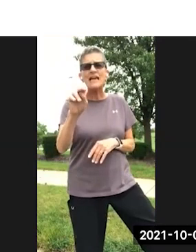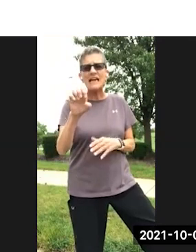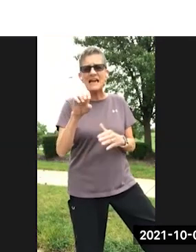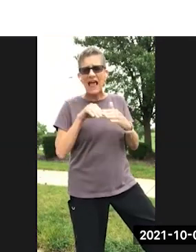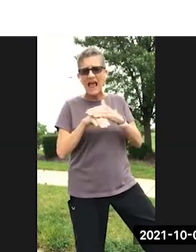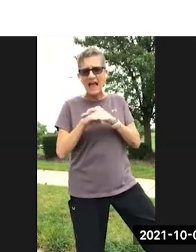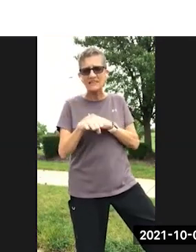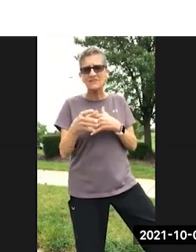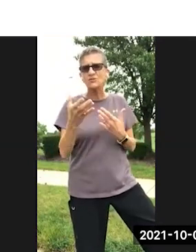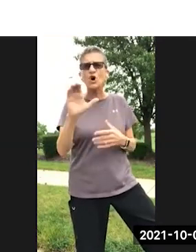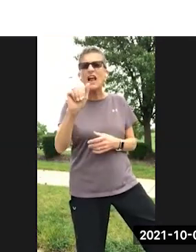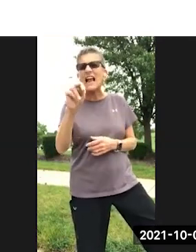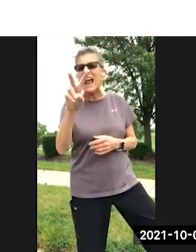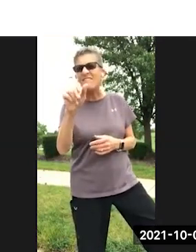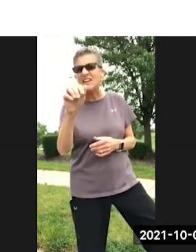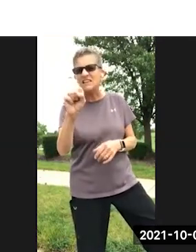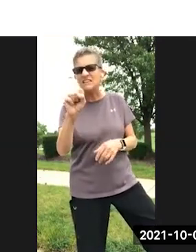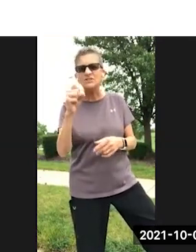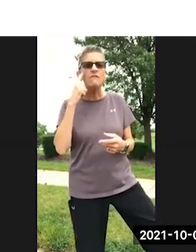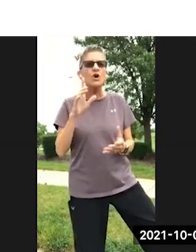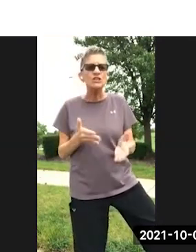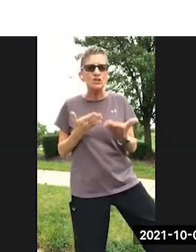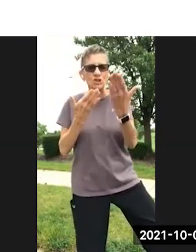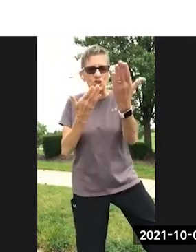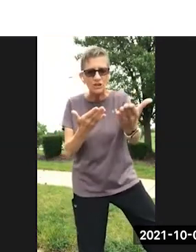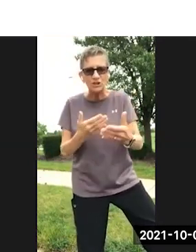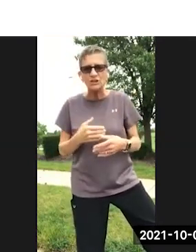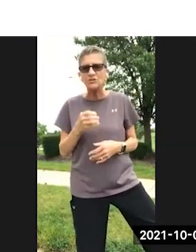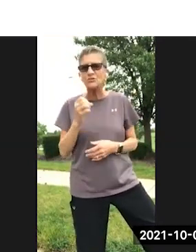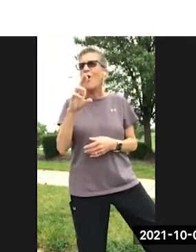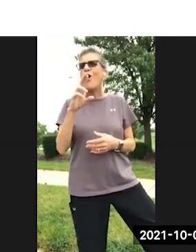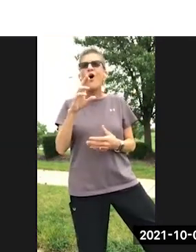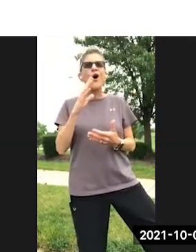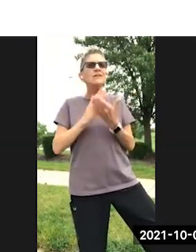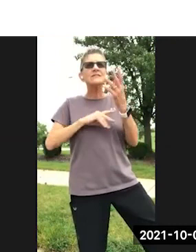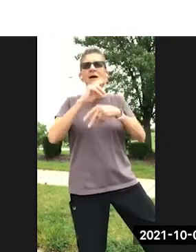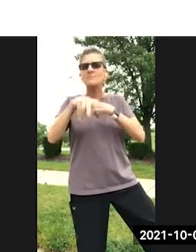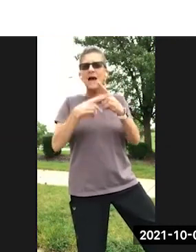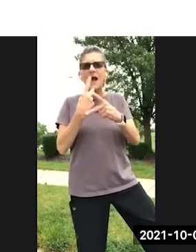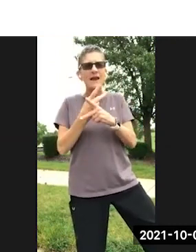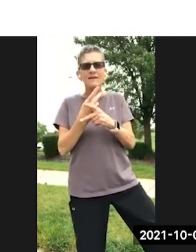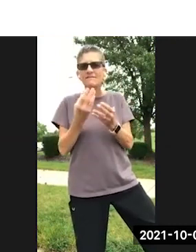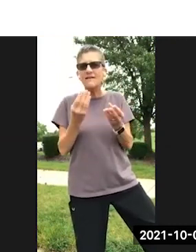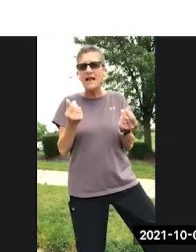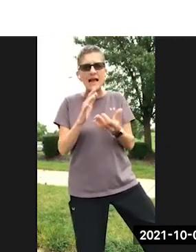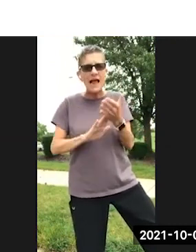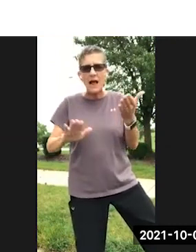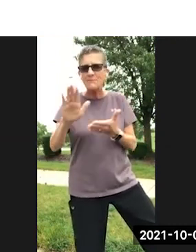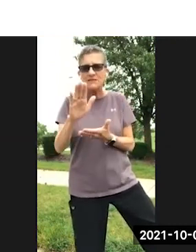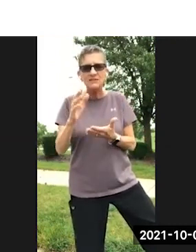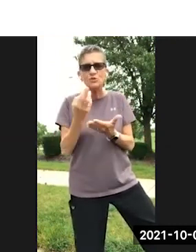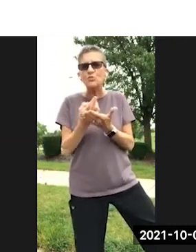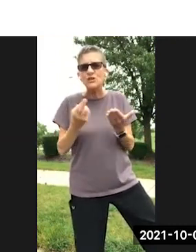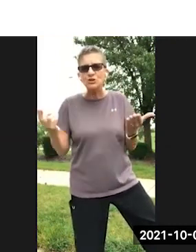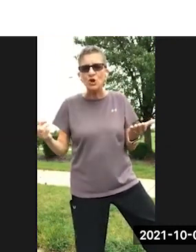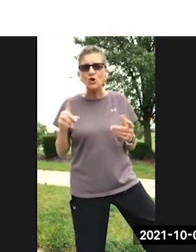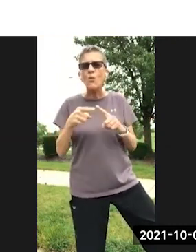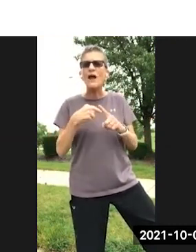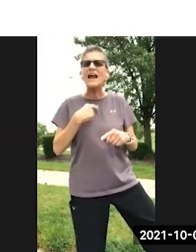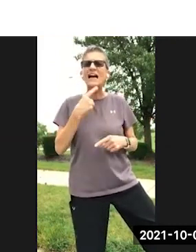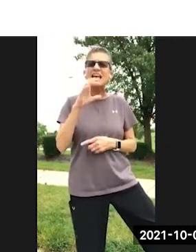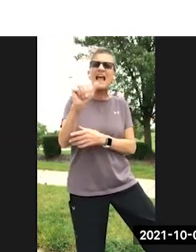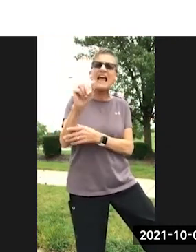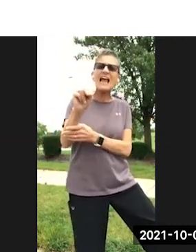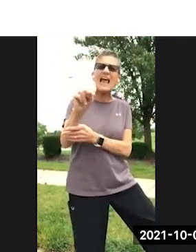for suggestions or some sort of form of campus resource. When I say Canvas, we thought about